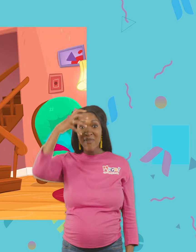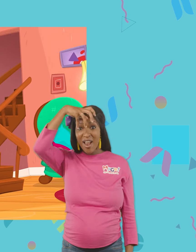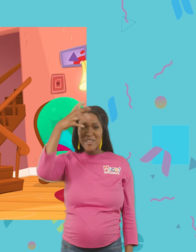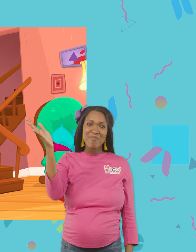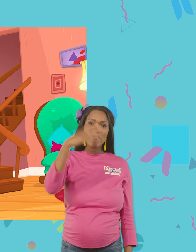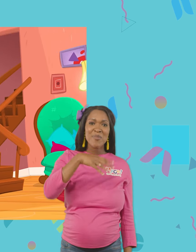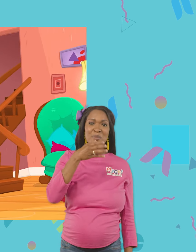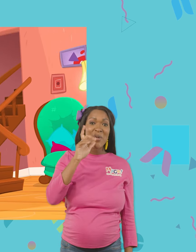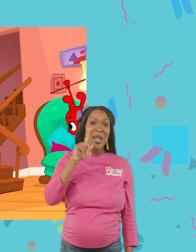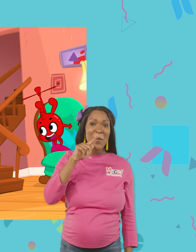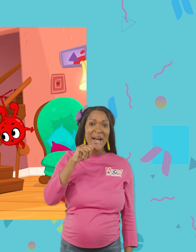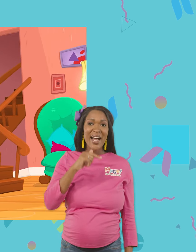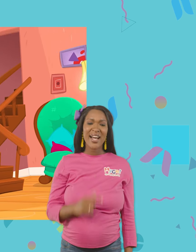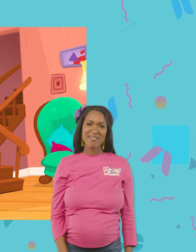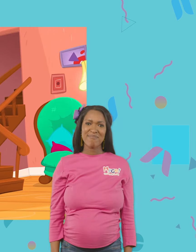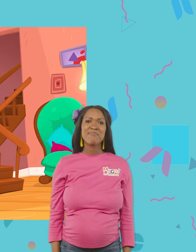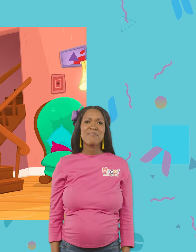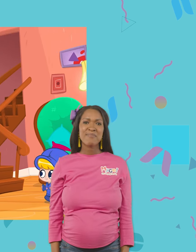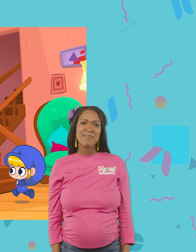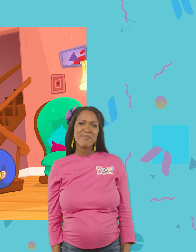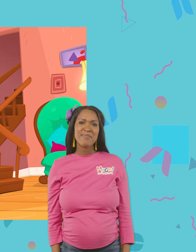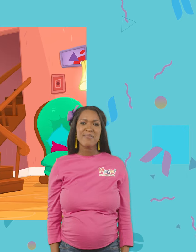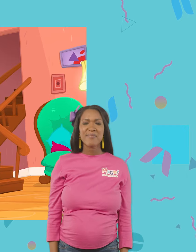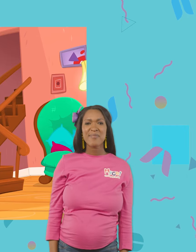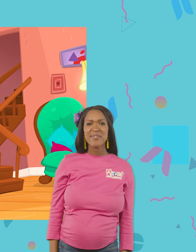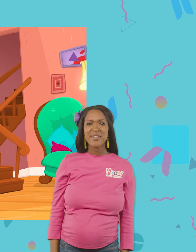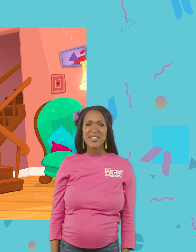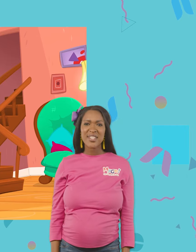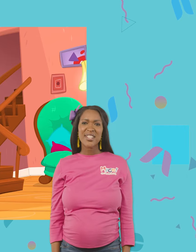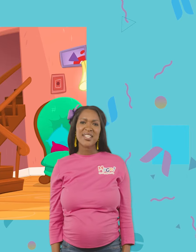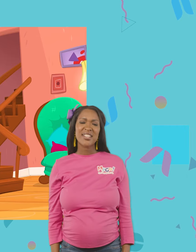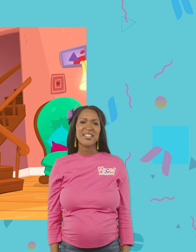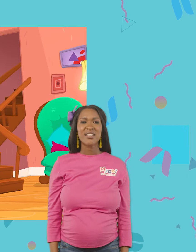I've made you some lemonade. Lemonade!